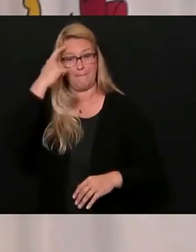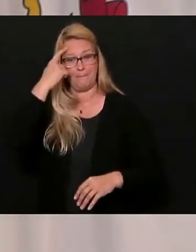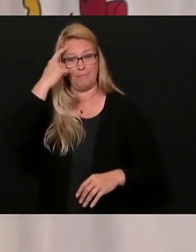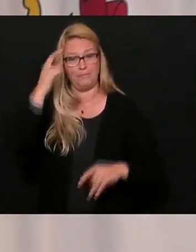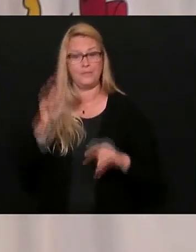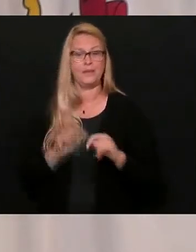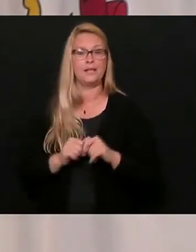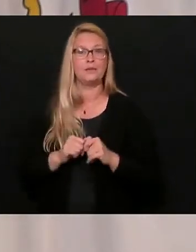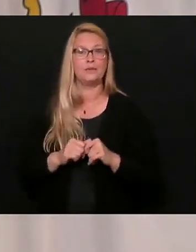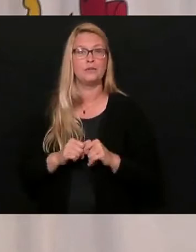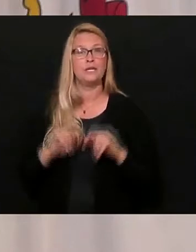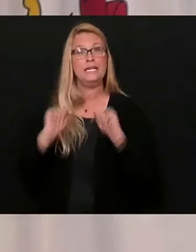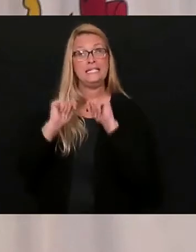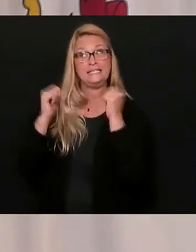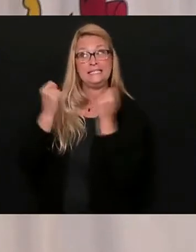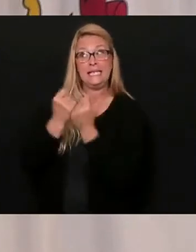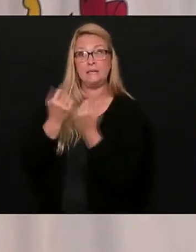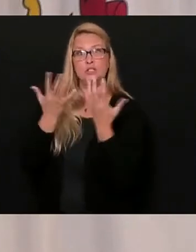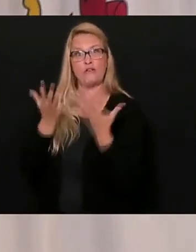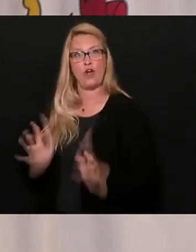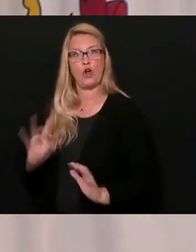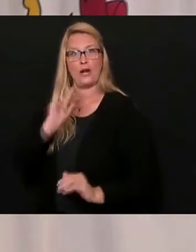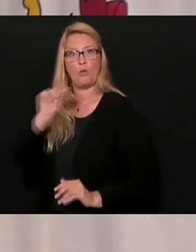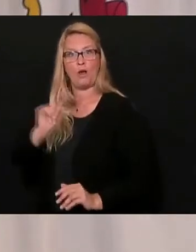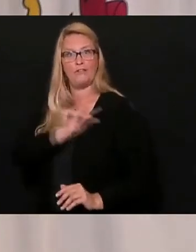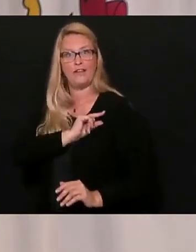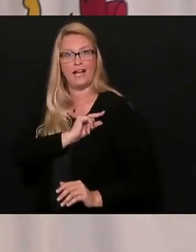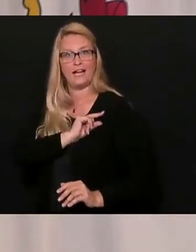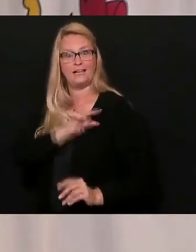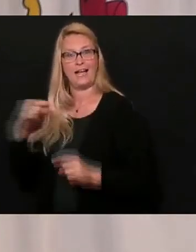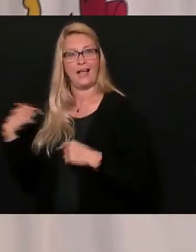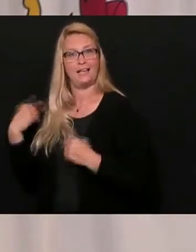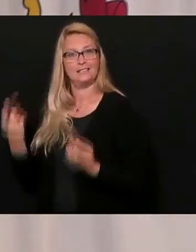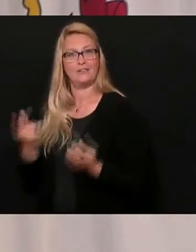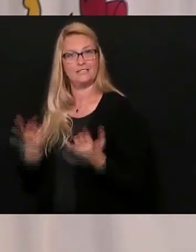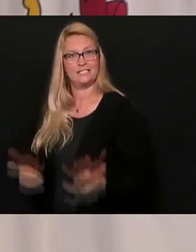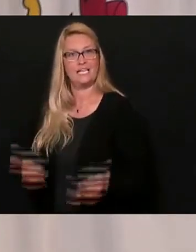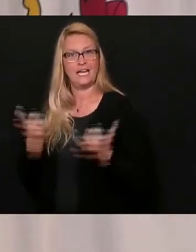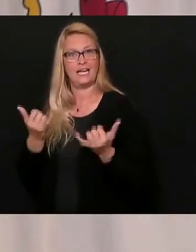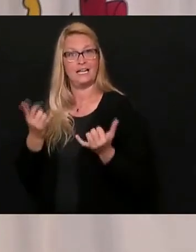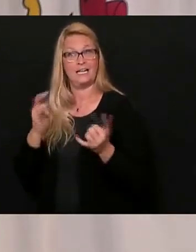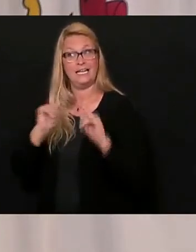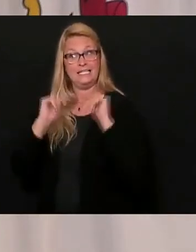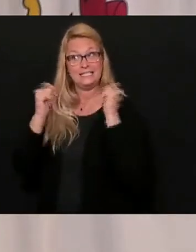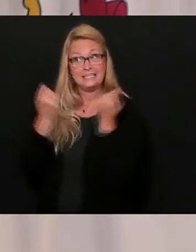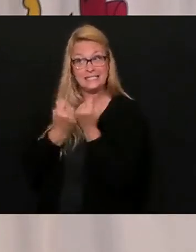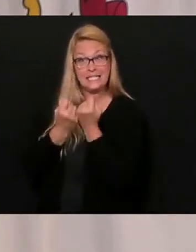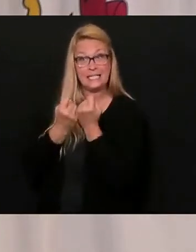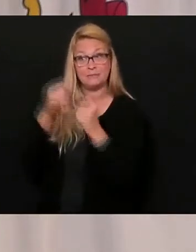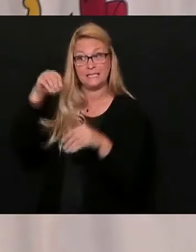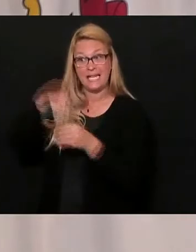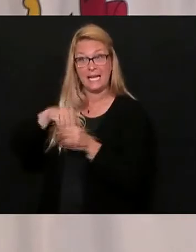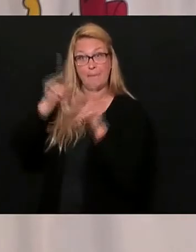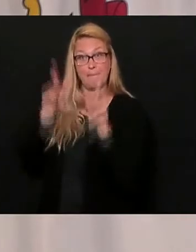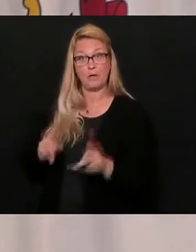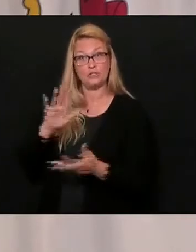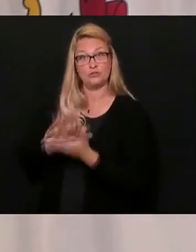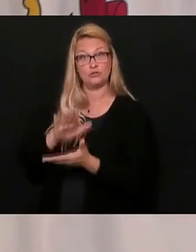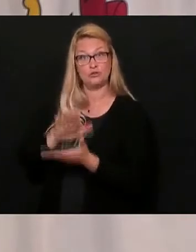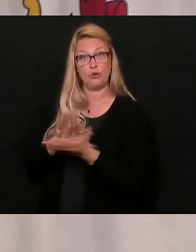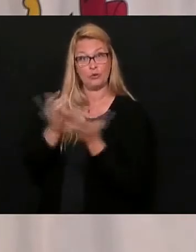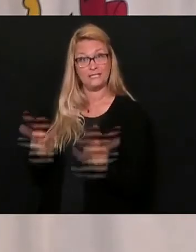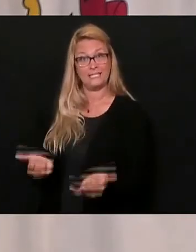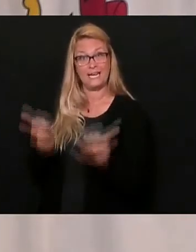teams that have qualified as of today, teams that are in school as of today, are in our